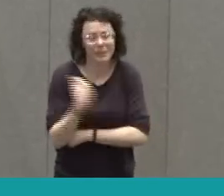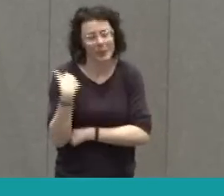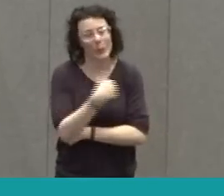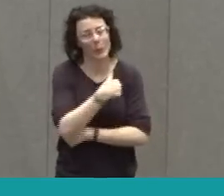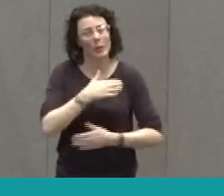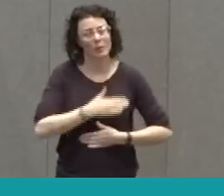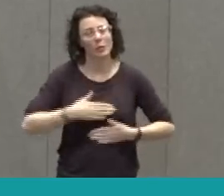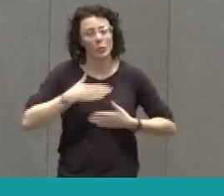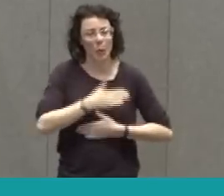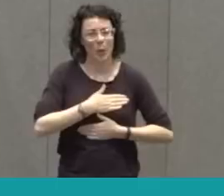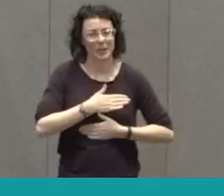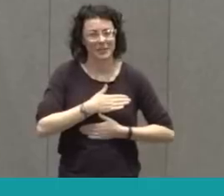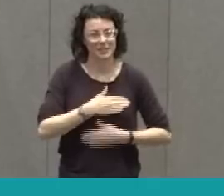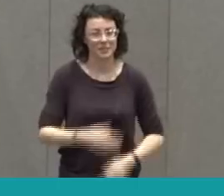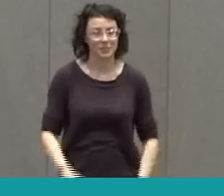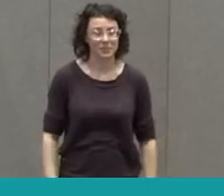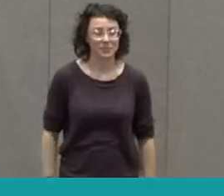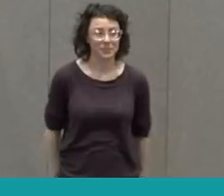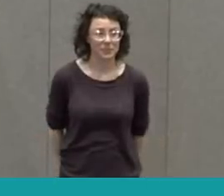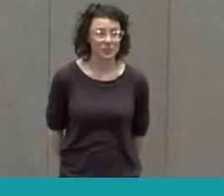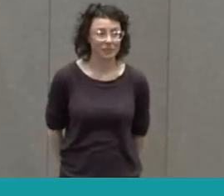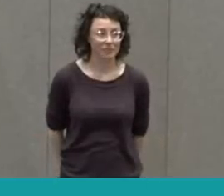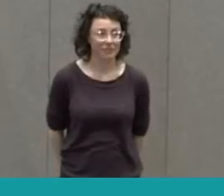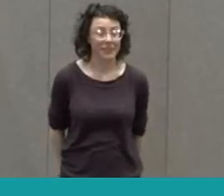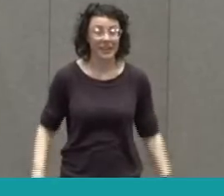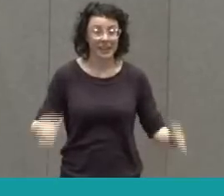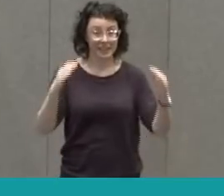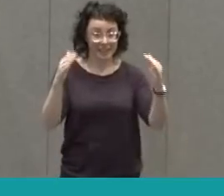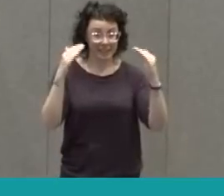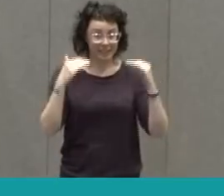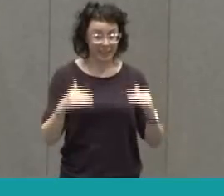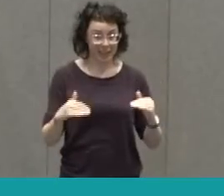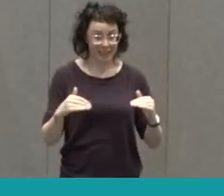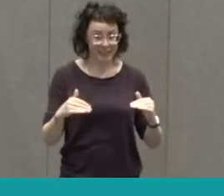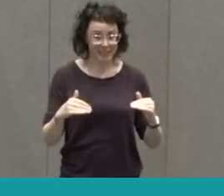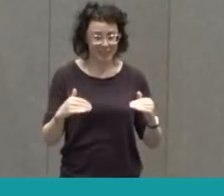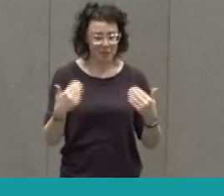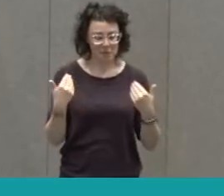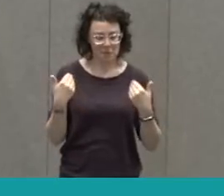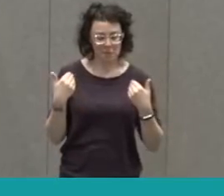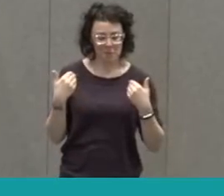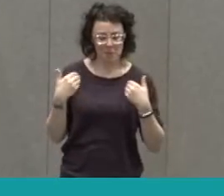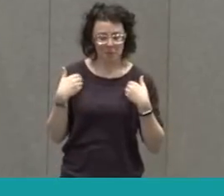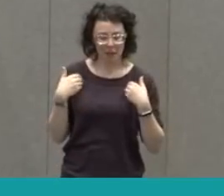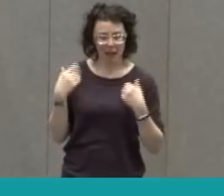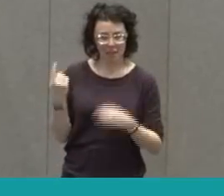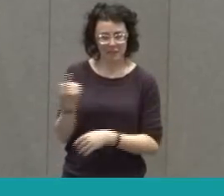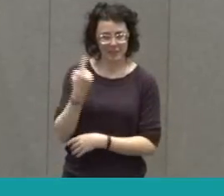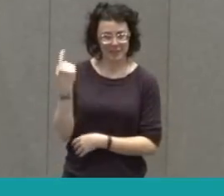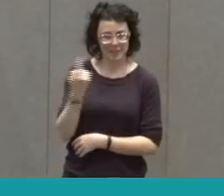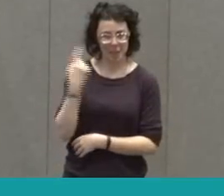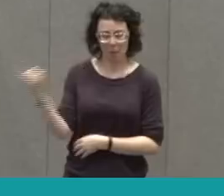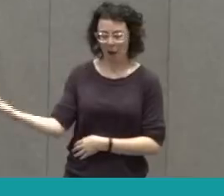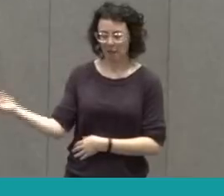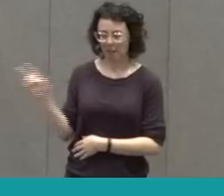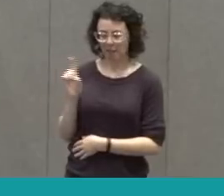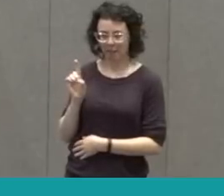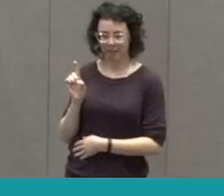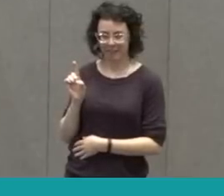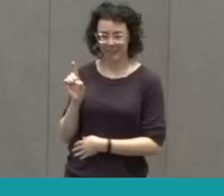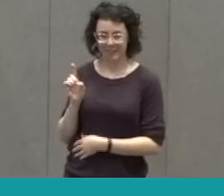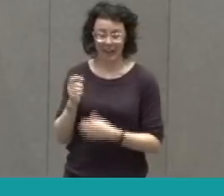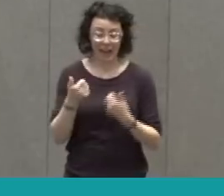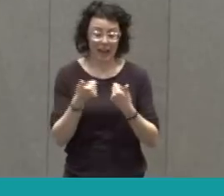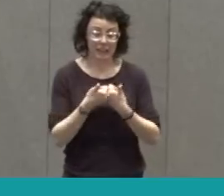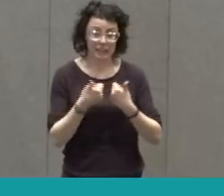Next, we're going to be having someone join us. And what we're going to be doing is a game called